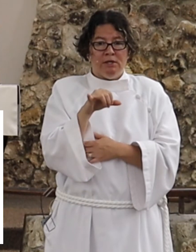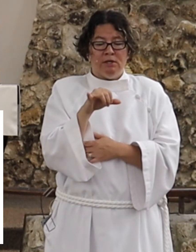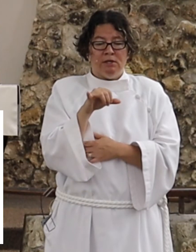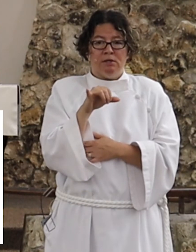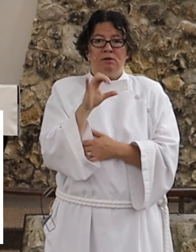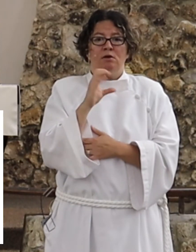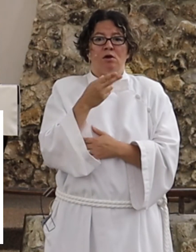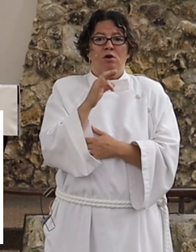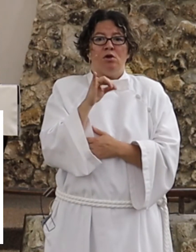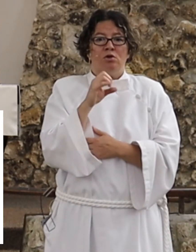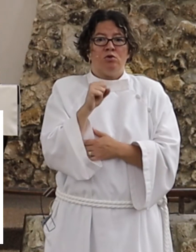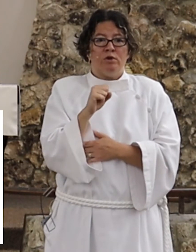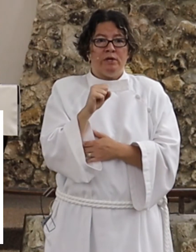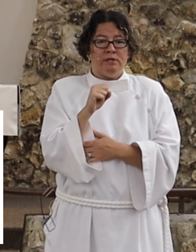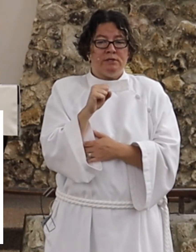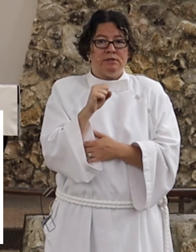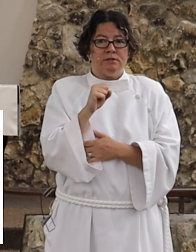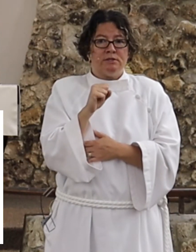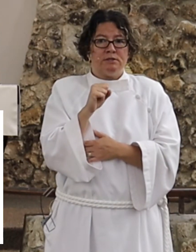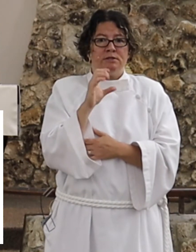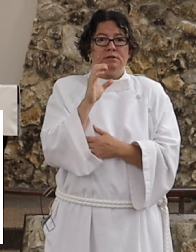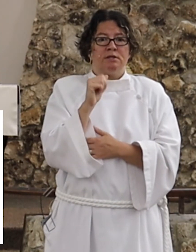Shirley, Chris,